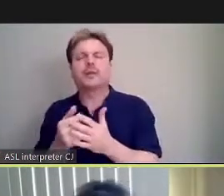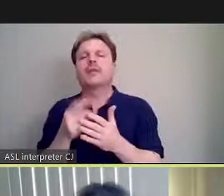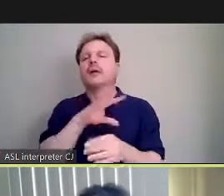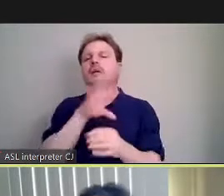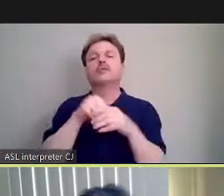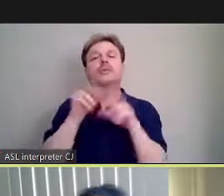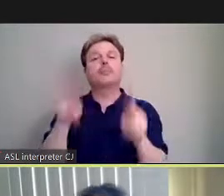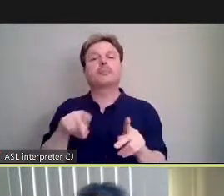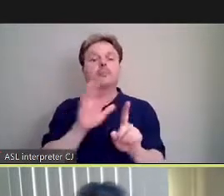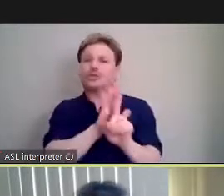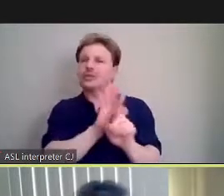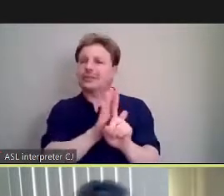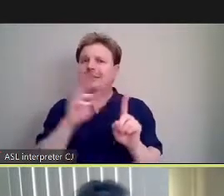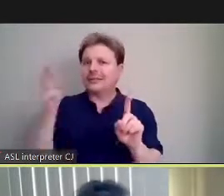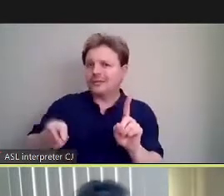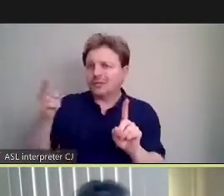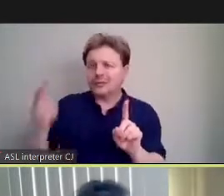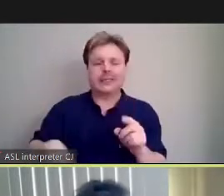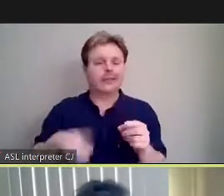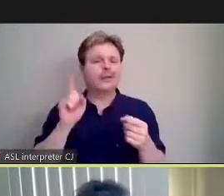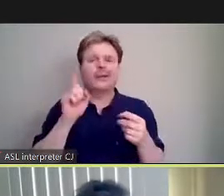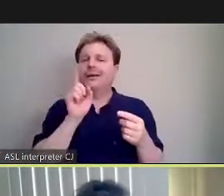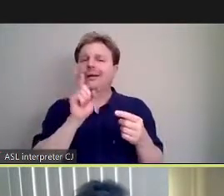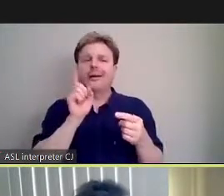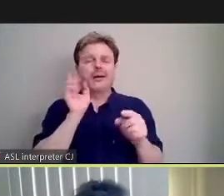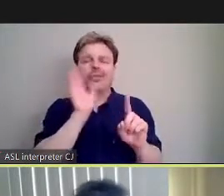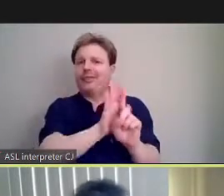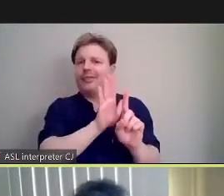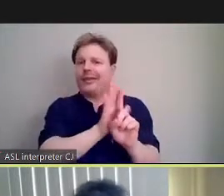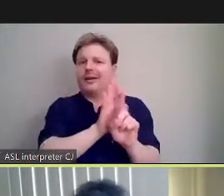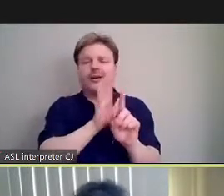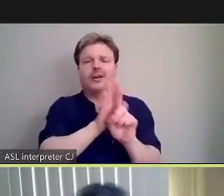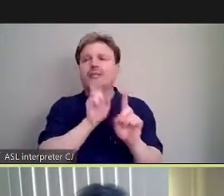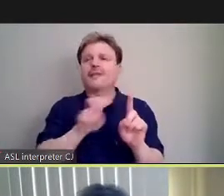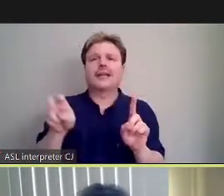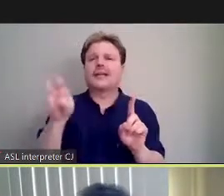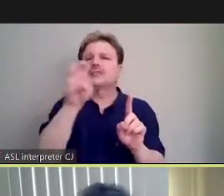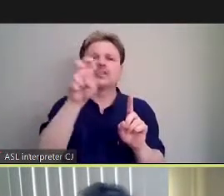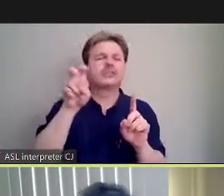history, their navigation of academia,